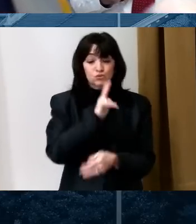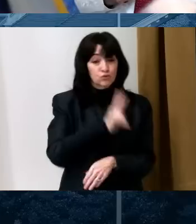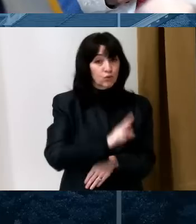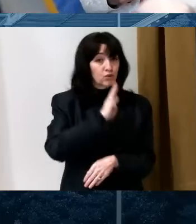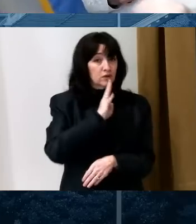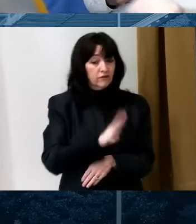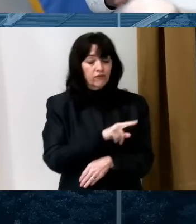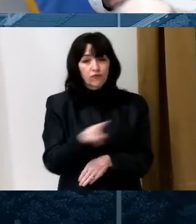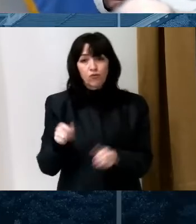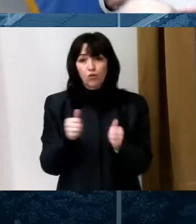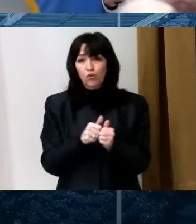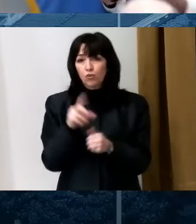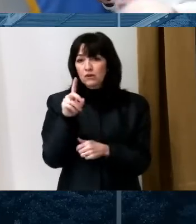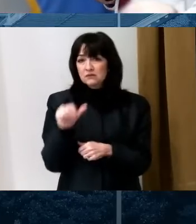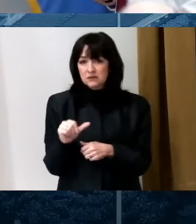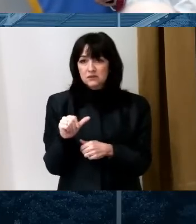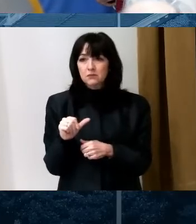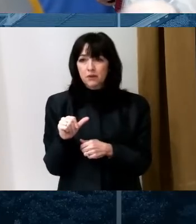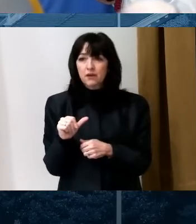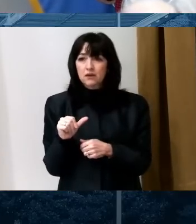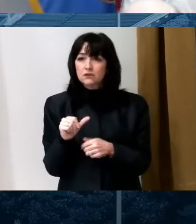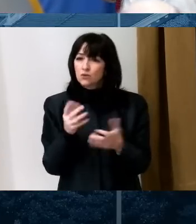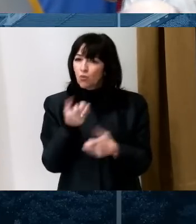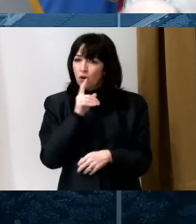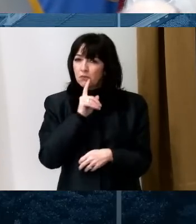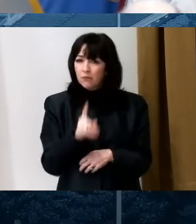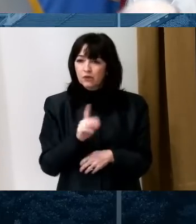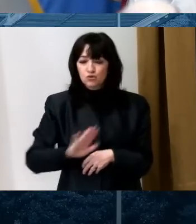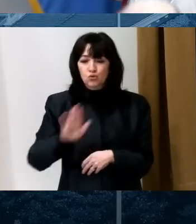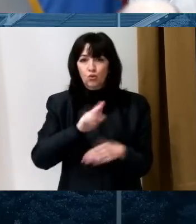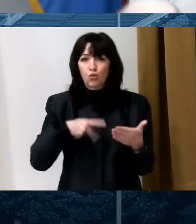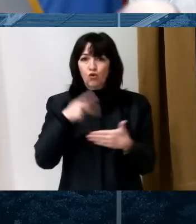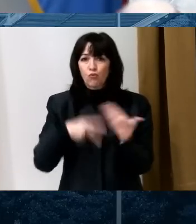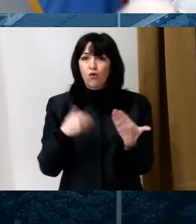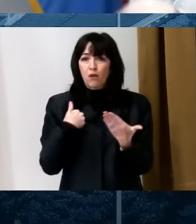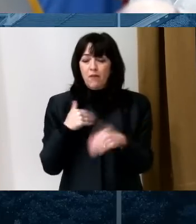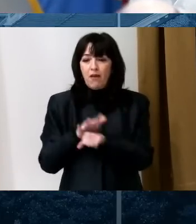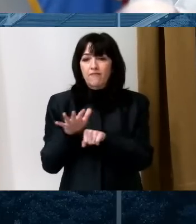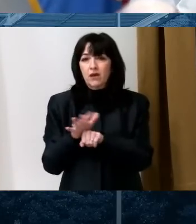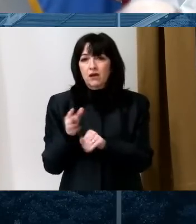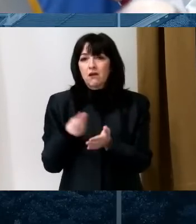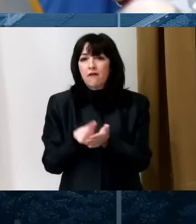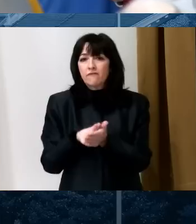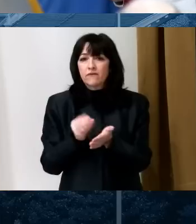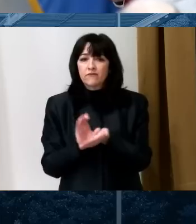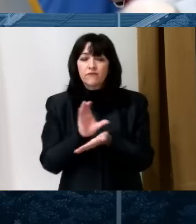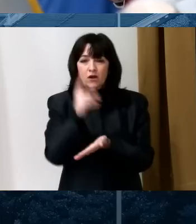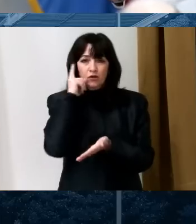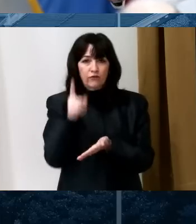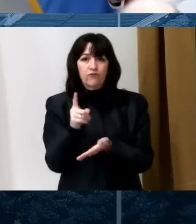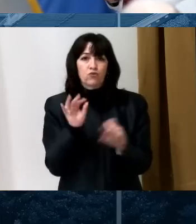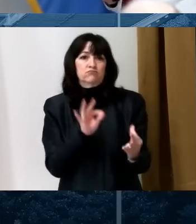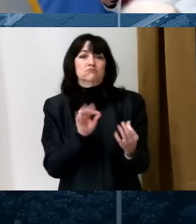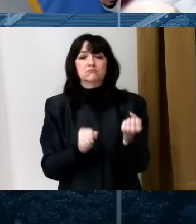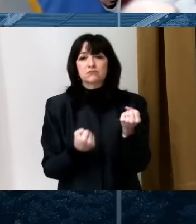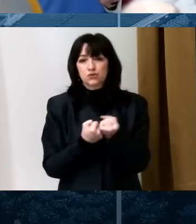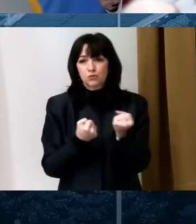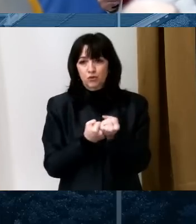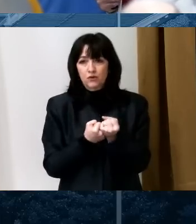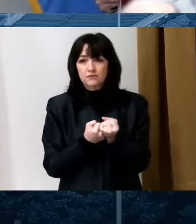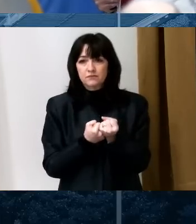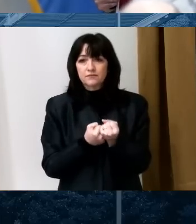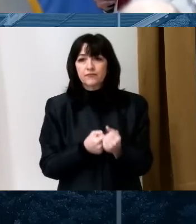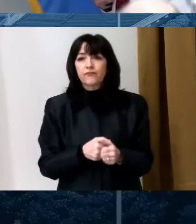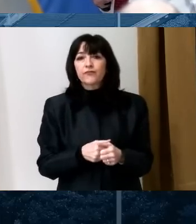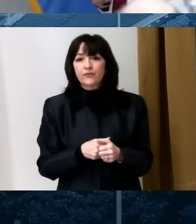with disabilities mostly, but a really important program. And then House Bill 33, Representative